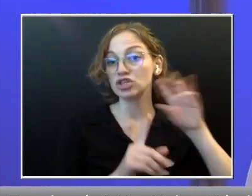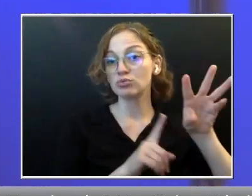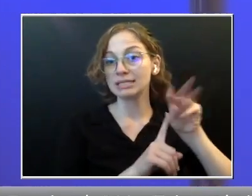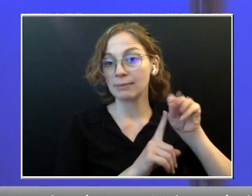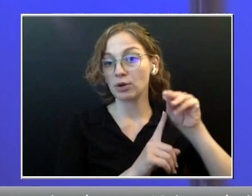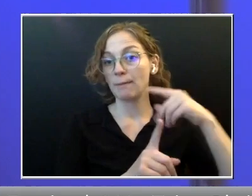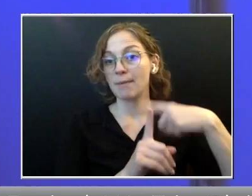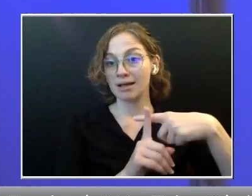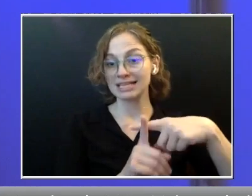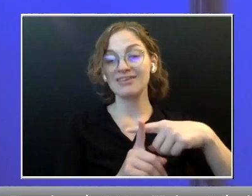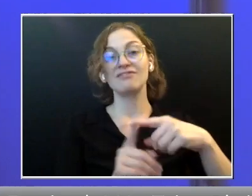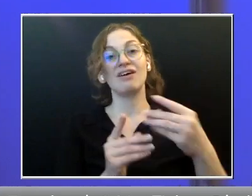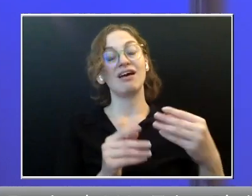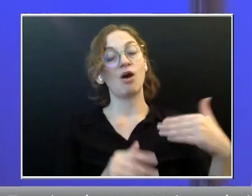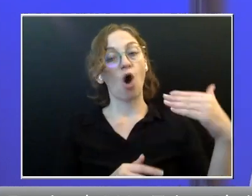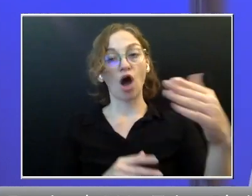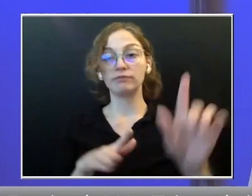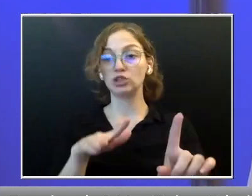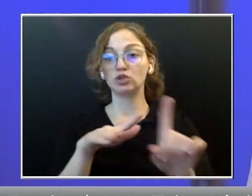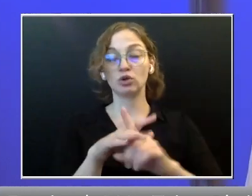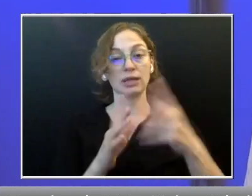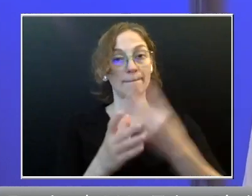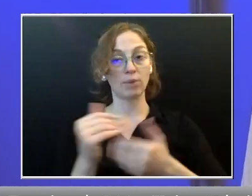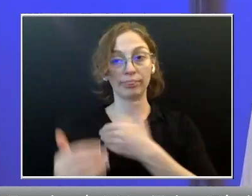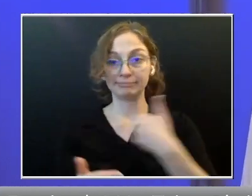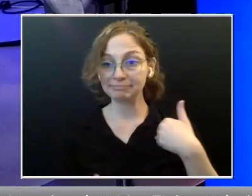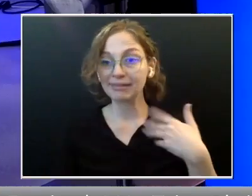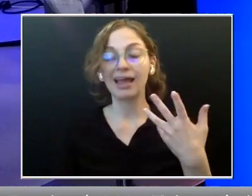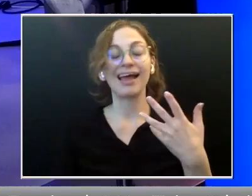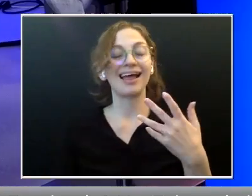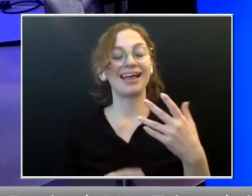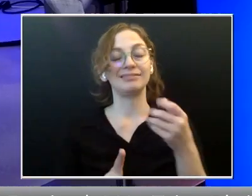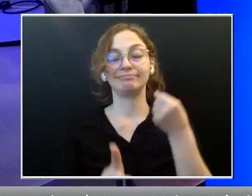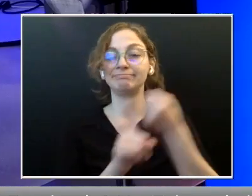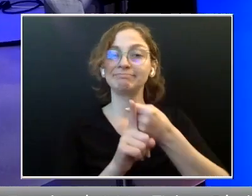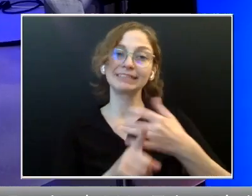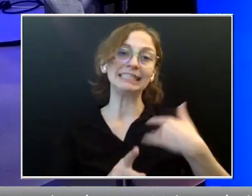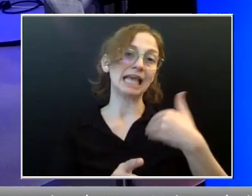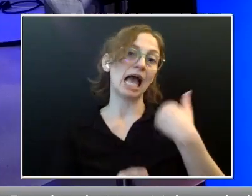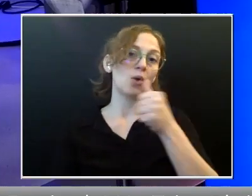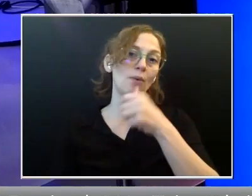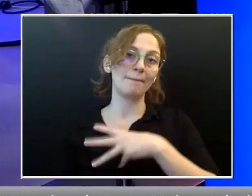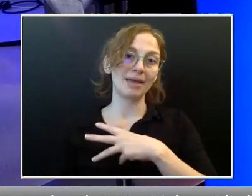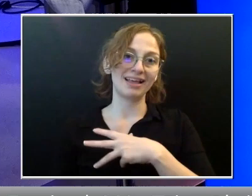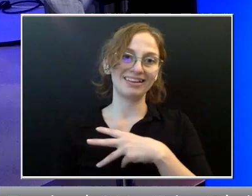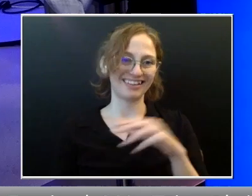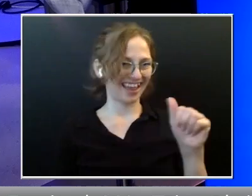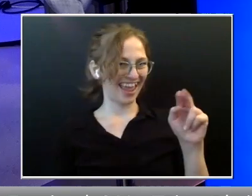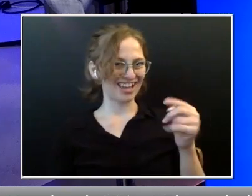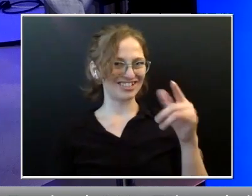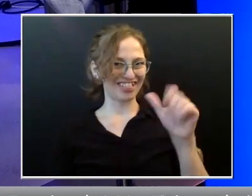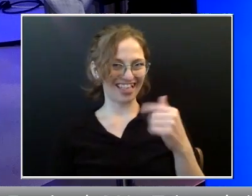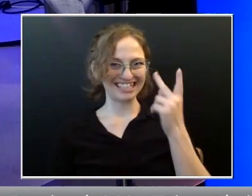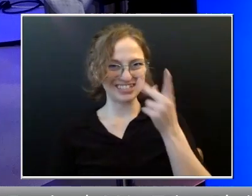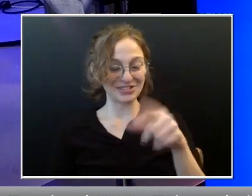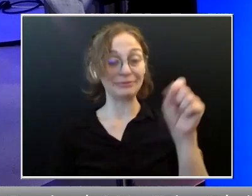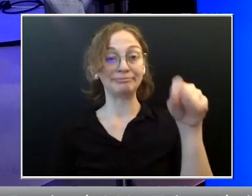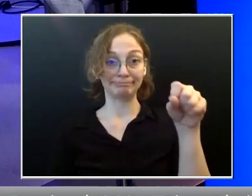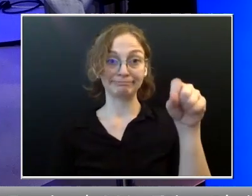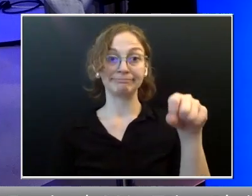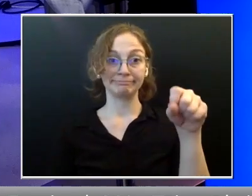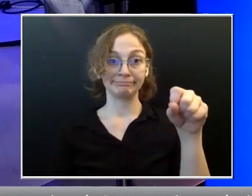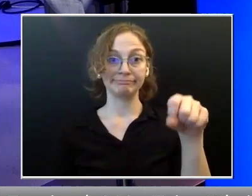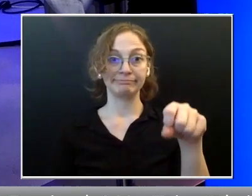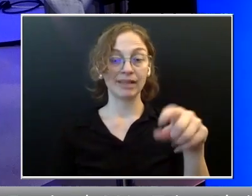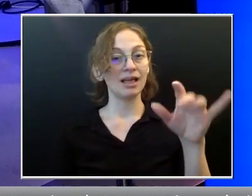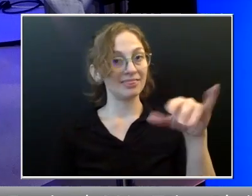it often occurs in very young women just like her. Wow. And Angela, you're nodding your head yes. So does this kind of cancer runs in your family? Did your